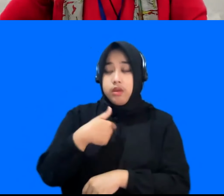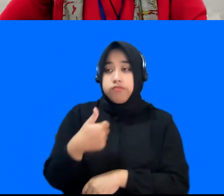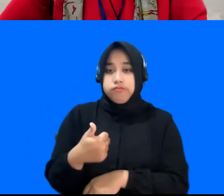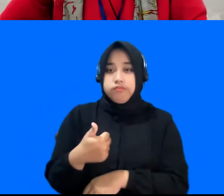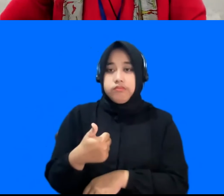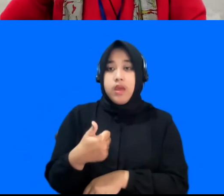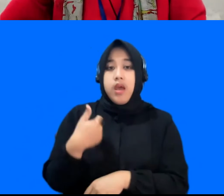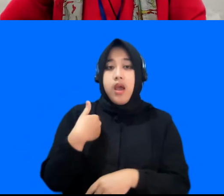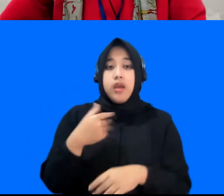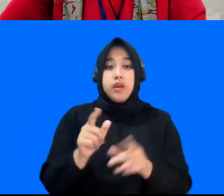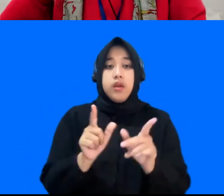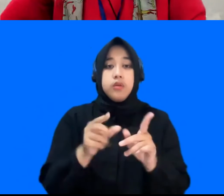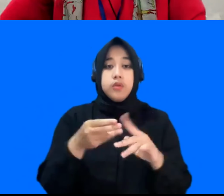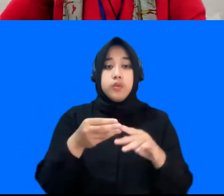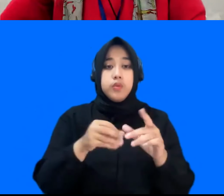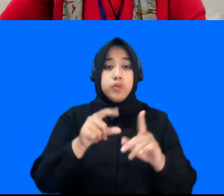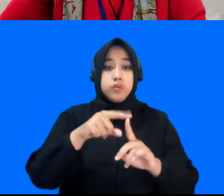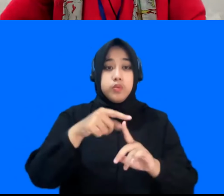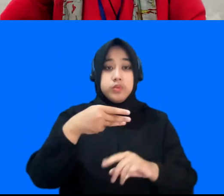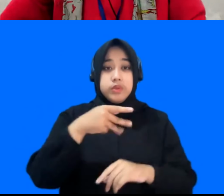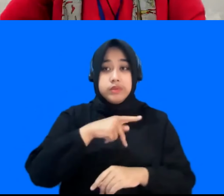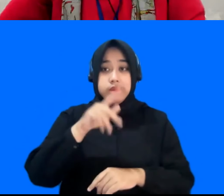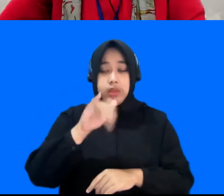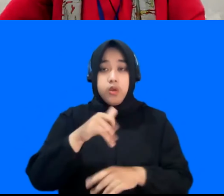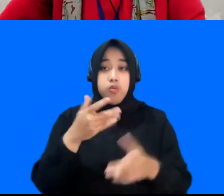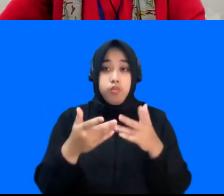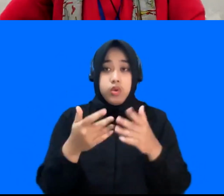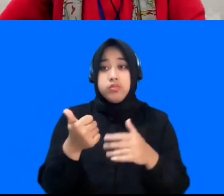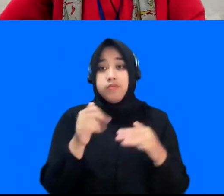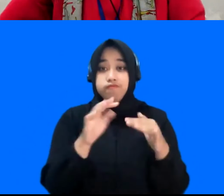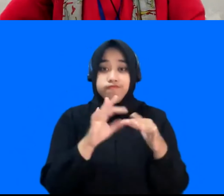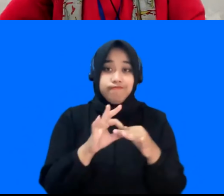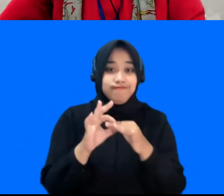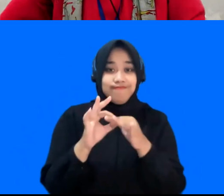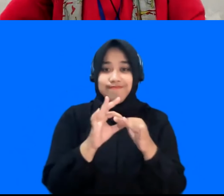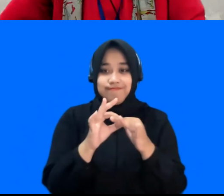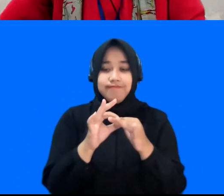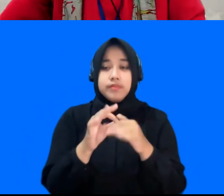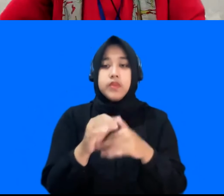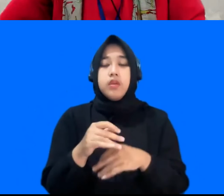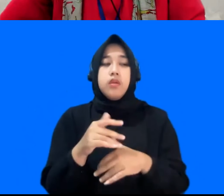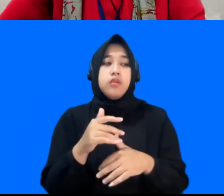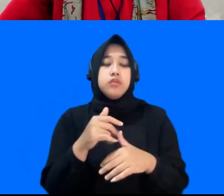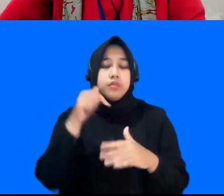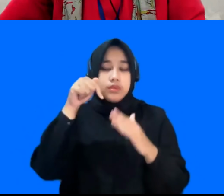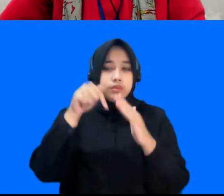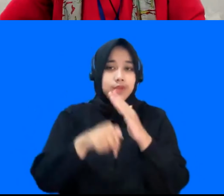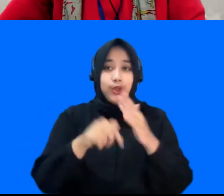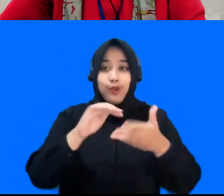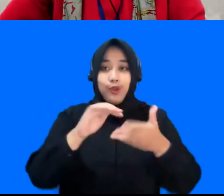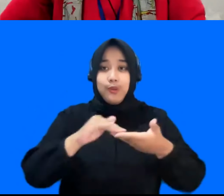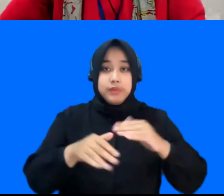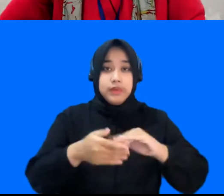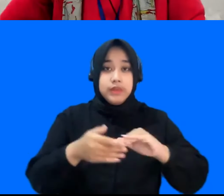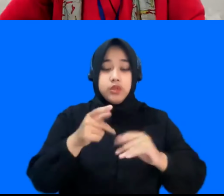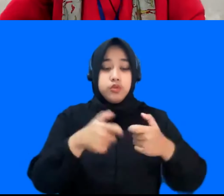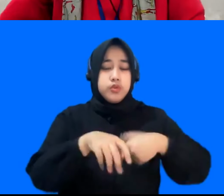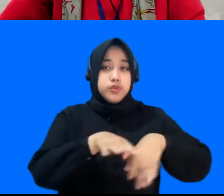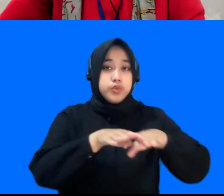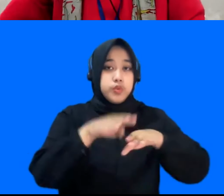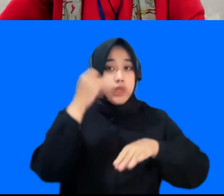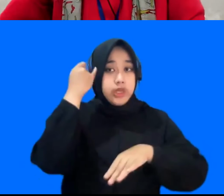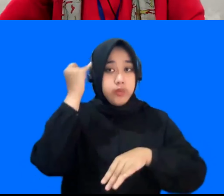What we do is very specific to our community. Based on the gaps of our knowledge, what we want to learn and how we